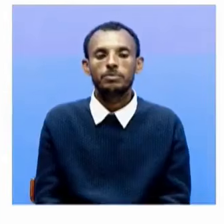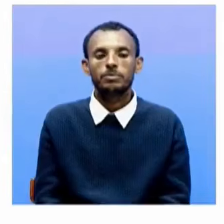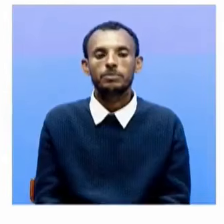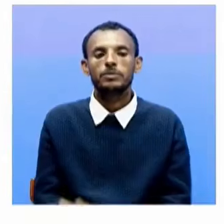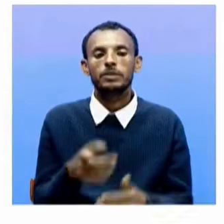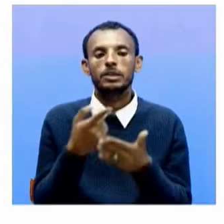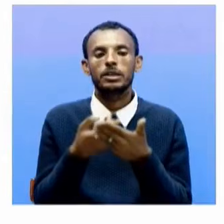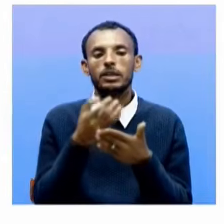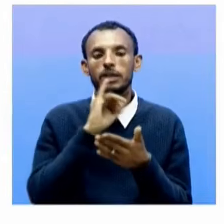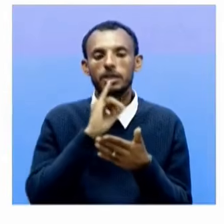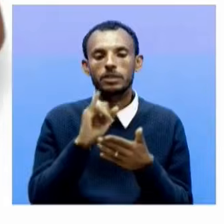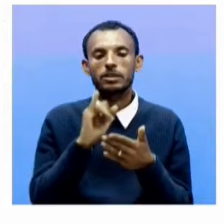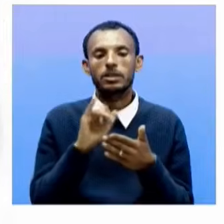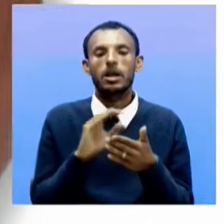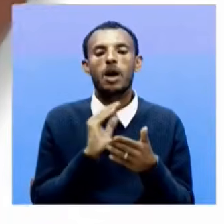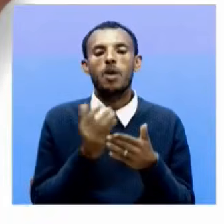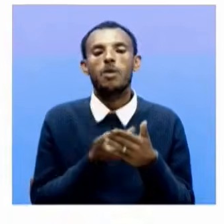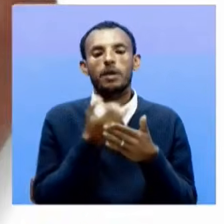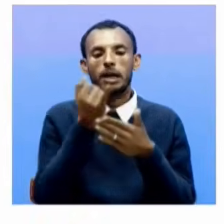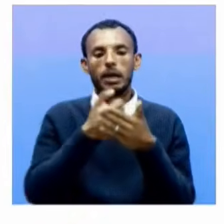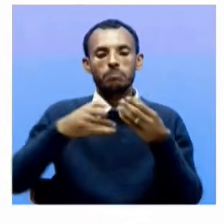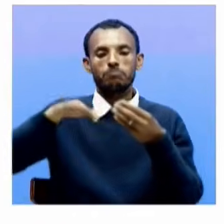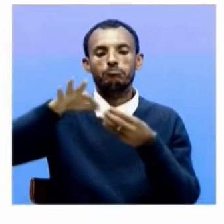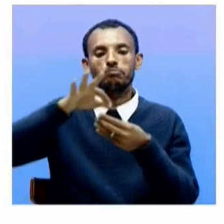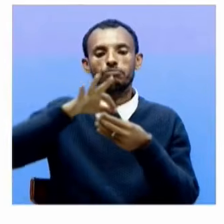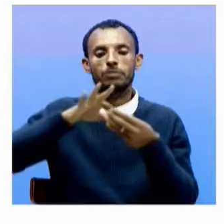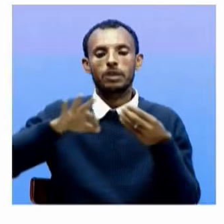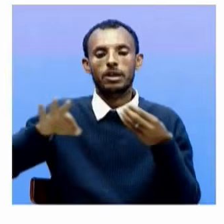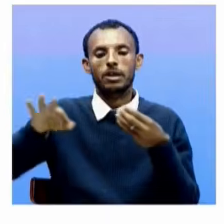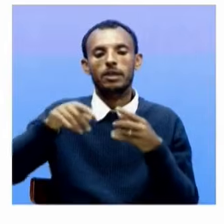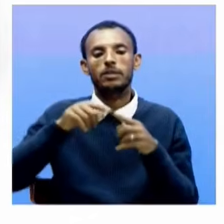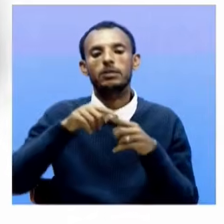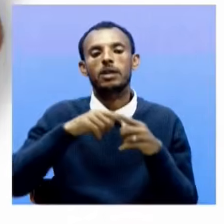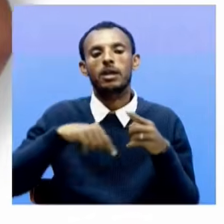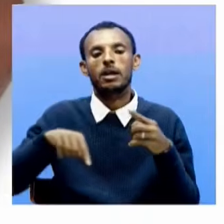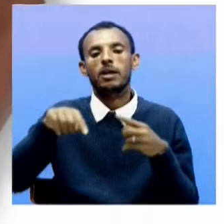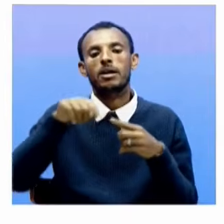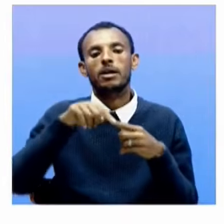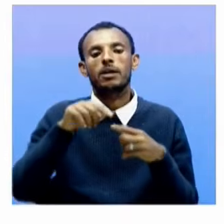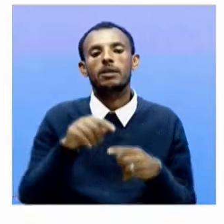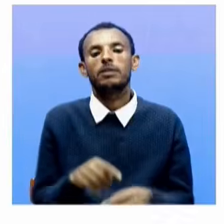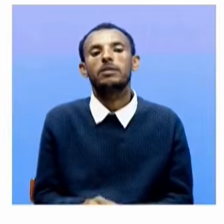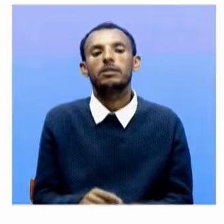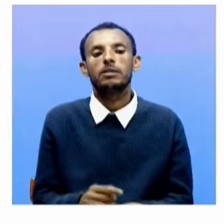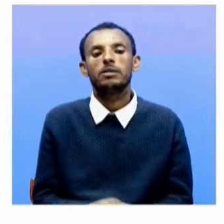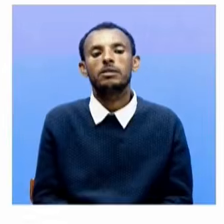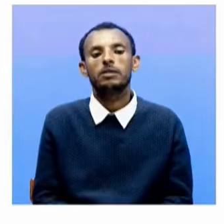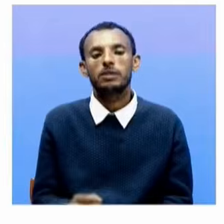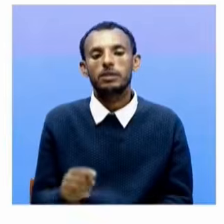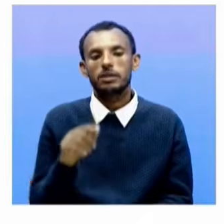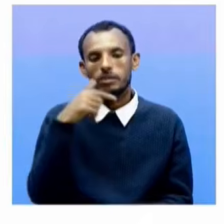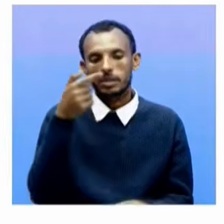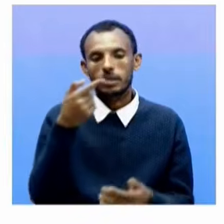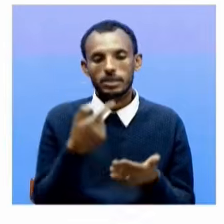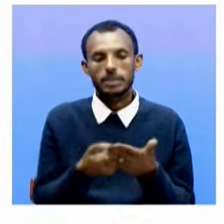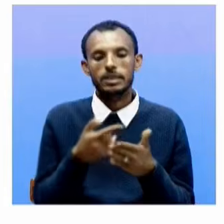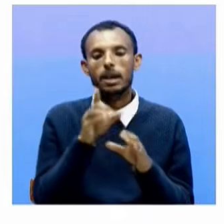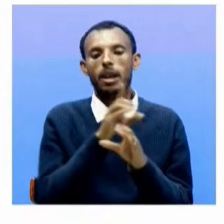Here is our diagram, okay? Assume this is our circle. Say